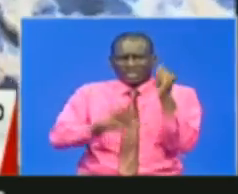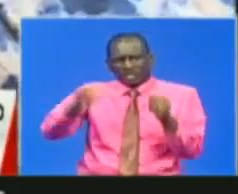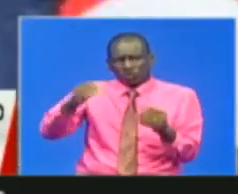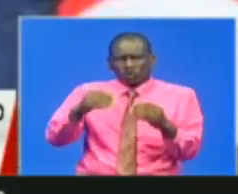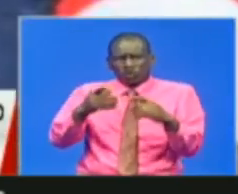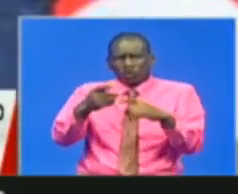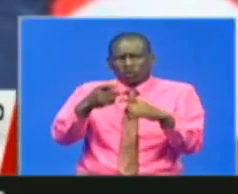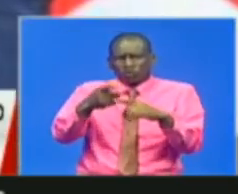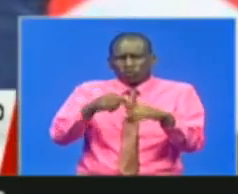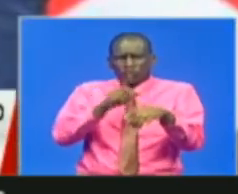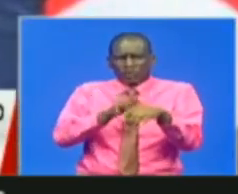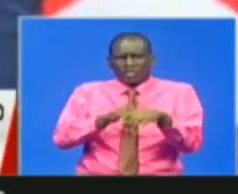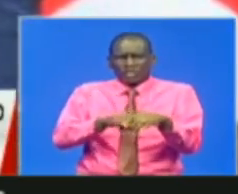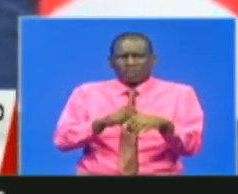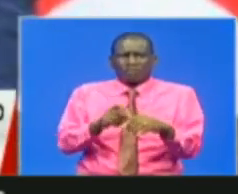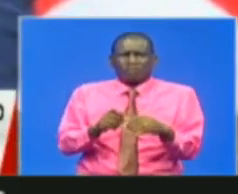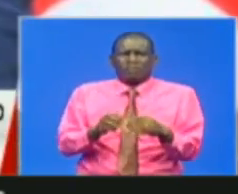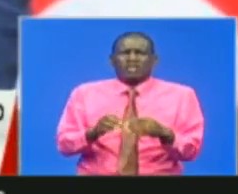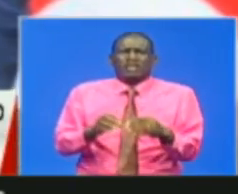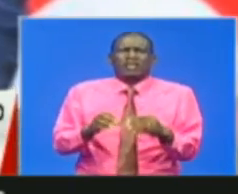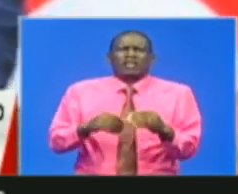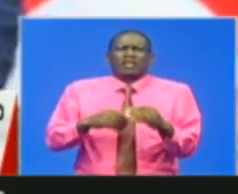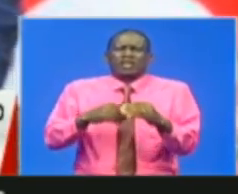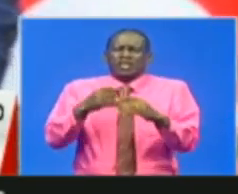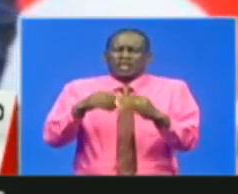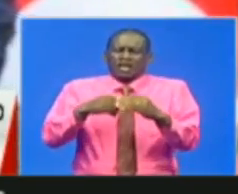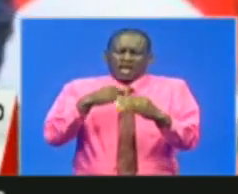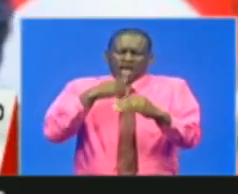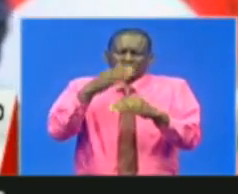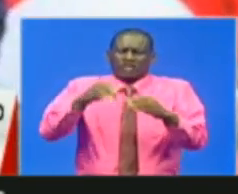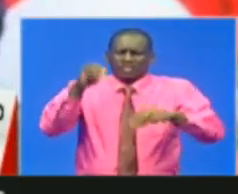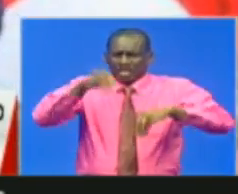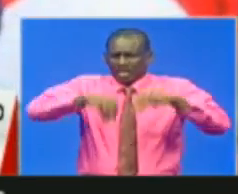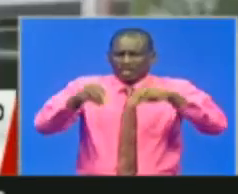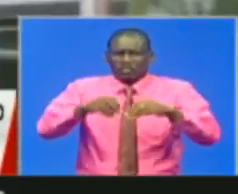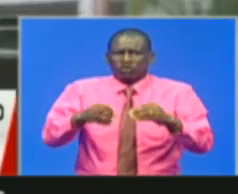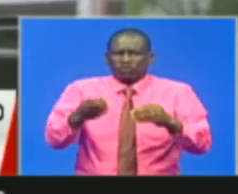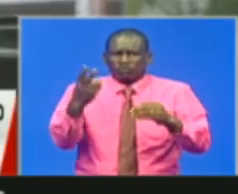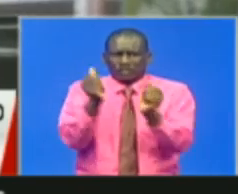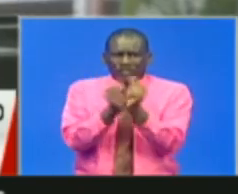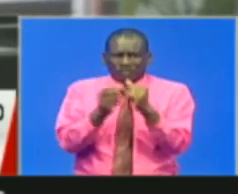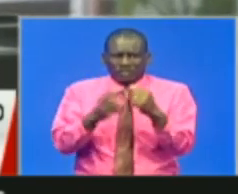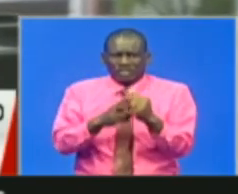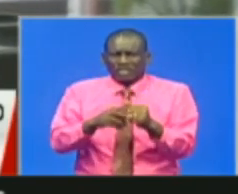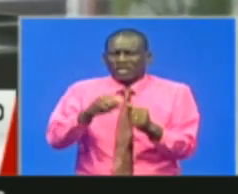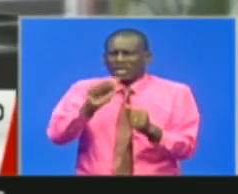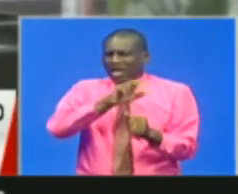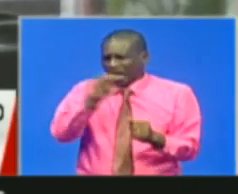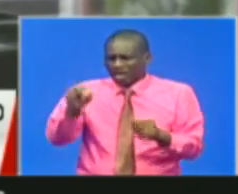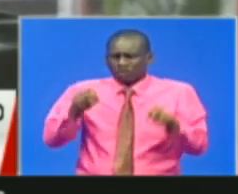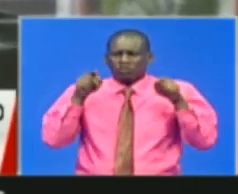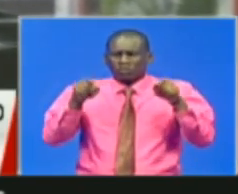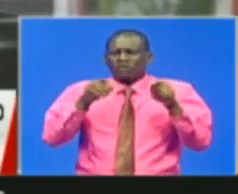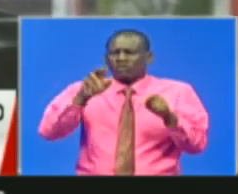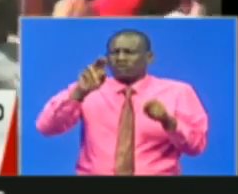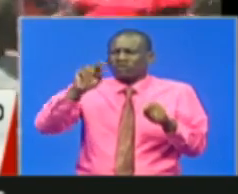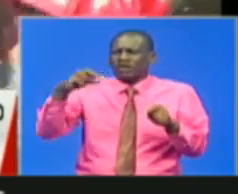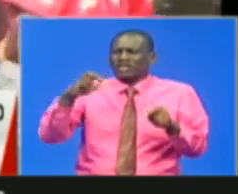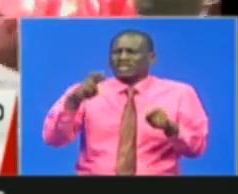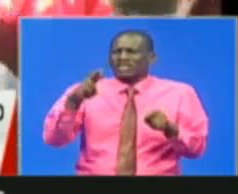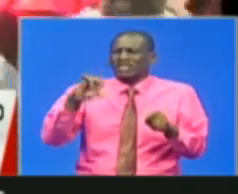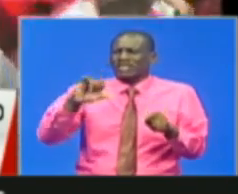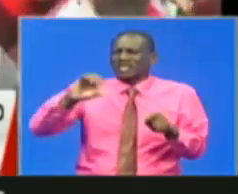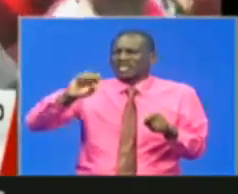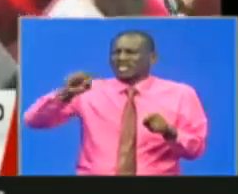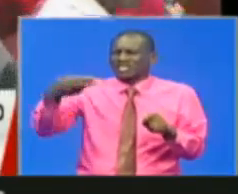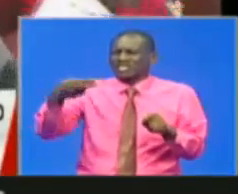months preceding the 2017 general elections. Waiguru accuses Ngirichi of funding her political rivals